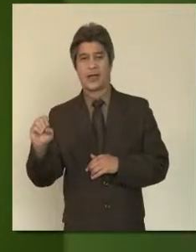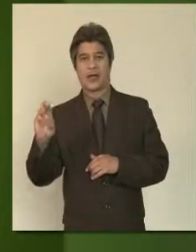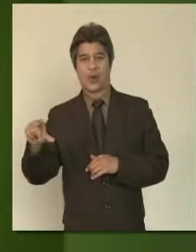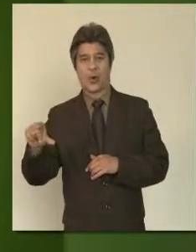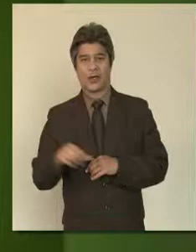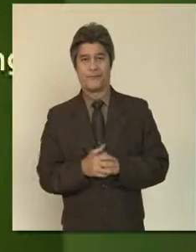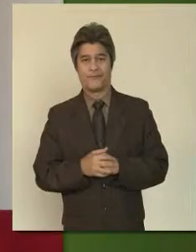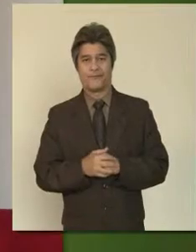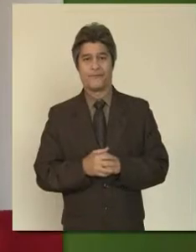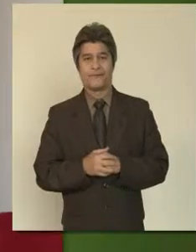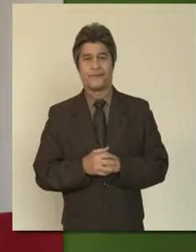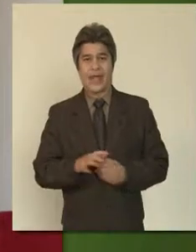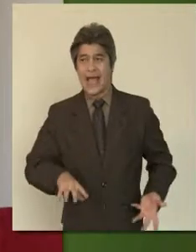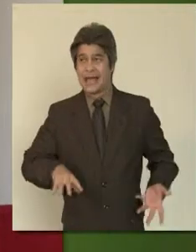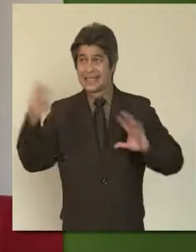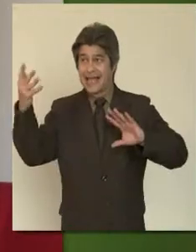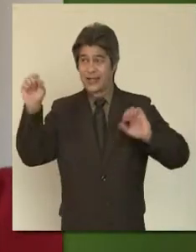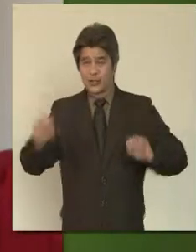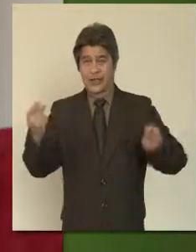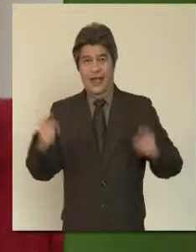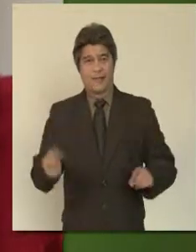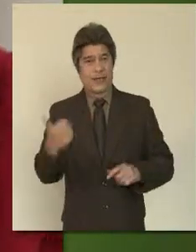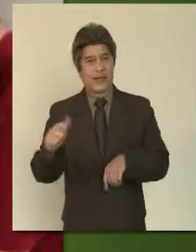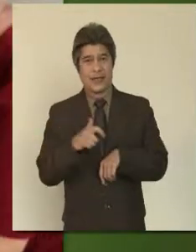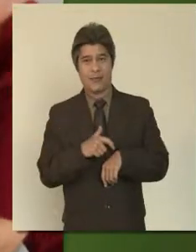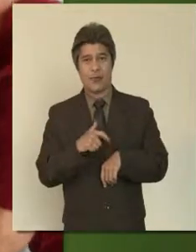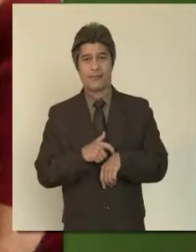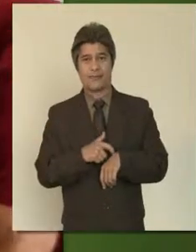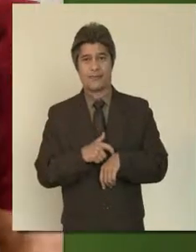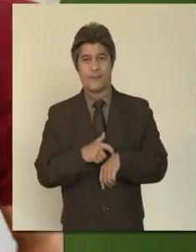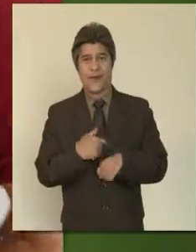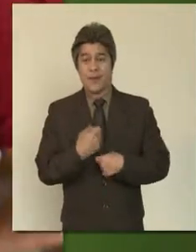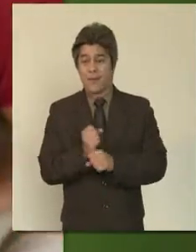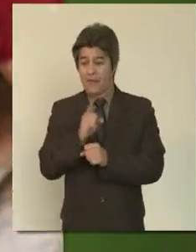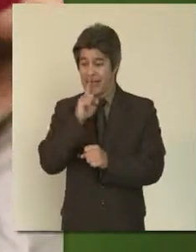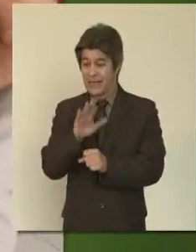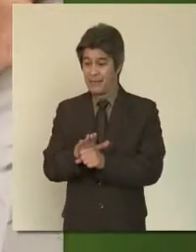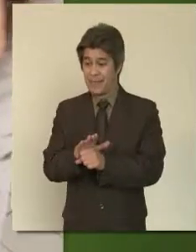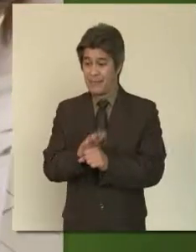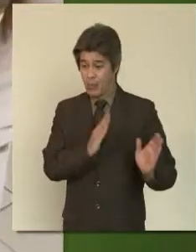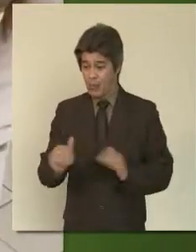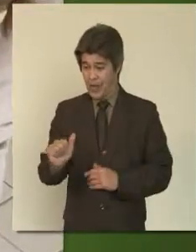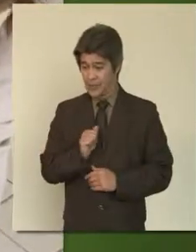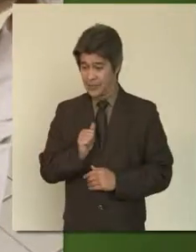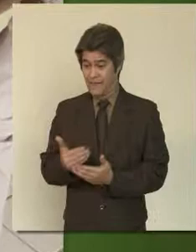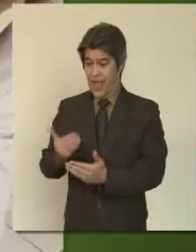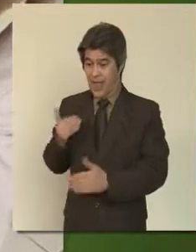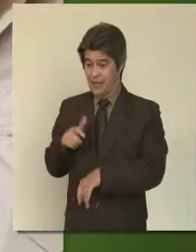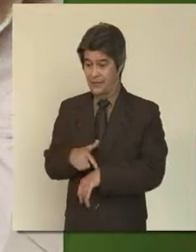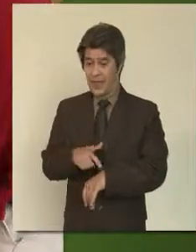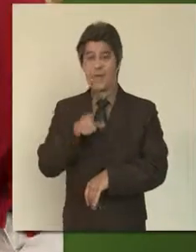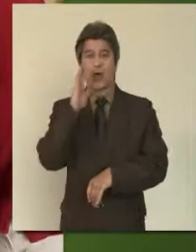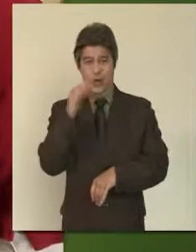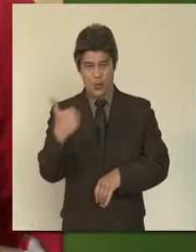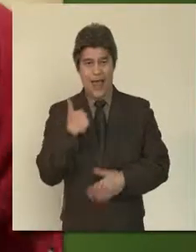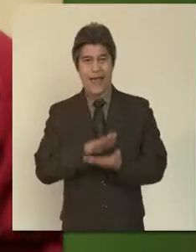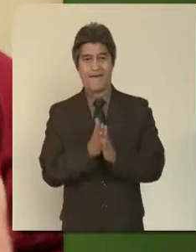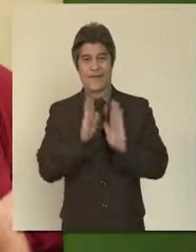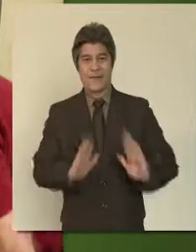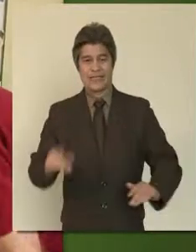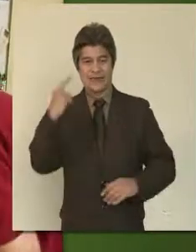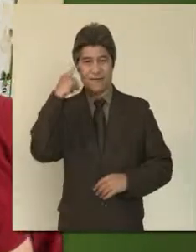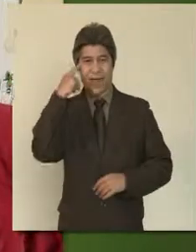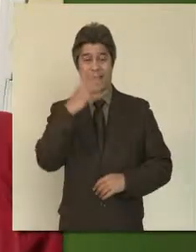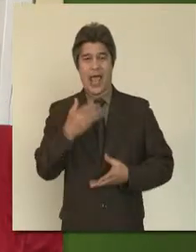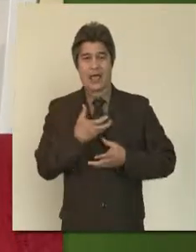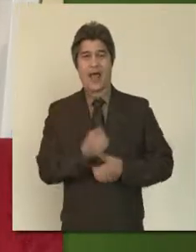www.godirect.org. A disaster can occur at any moment. By making the commitment to prepare yourself ahead of time, you'll have the peace of